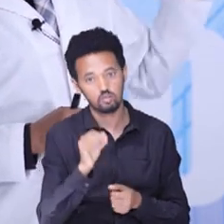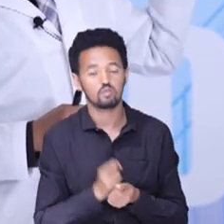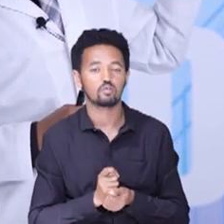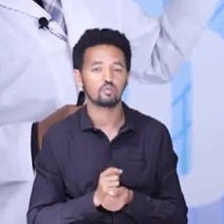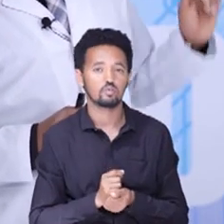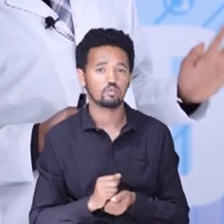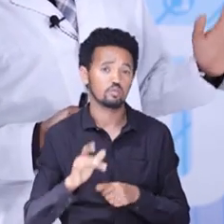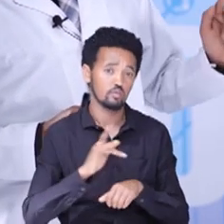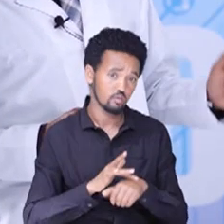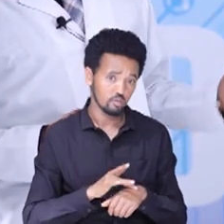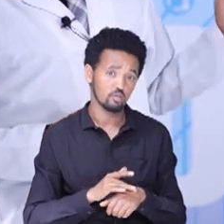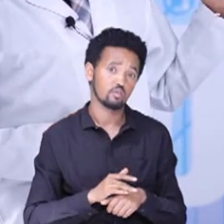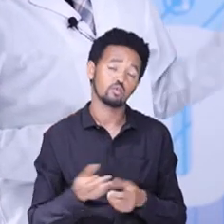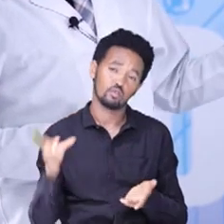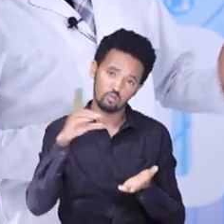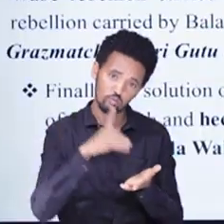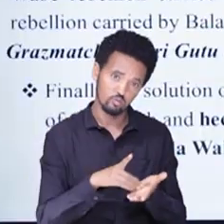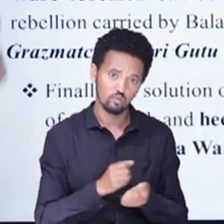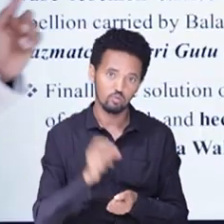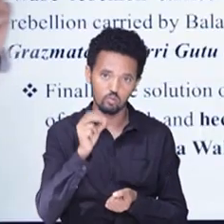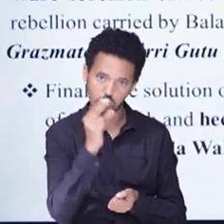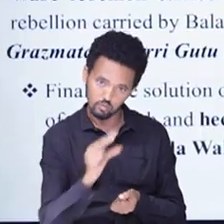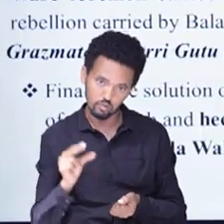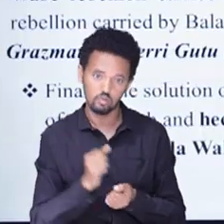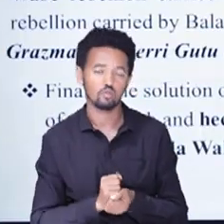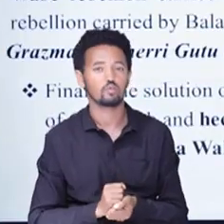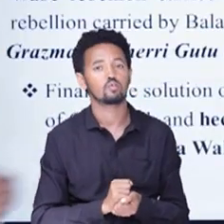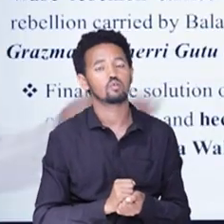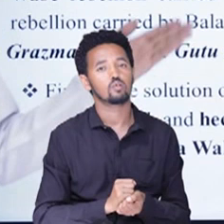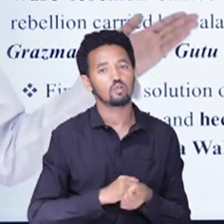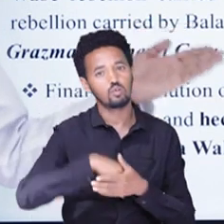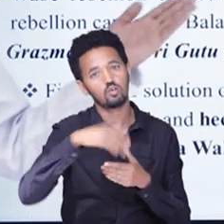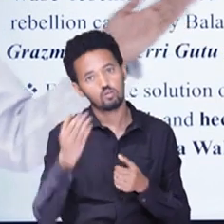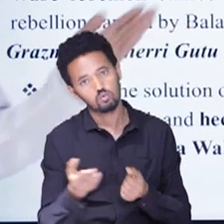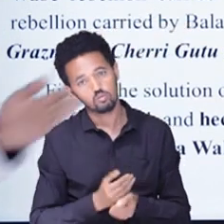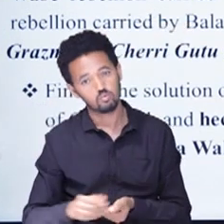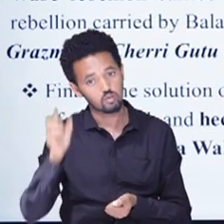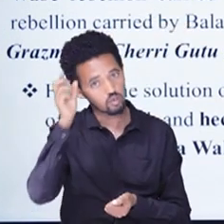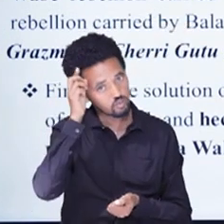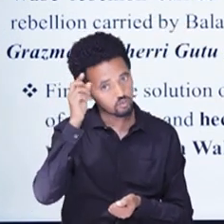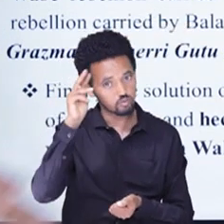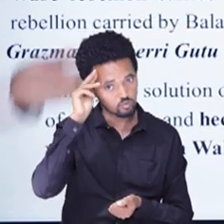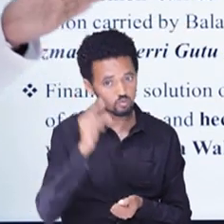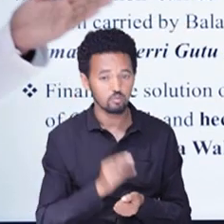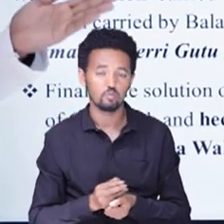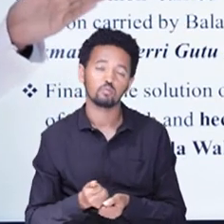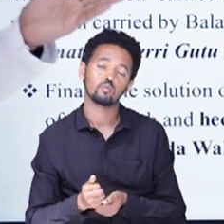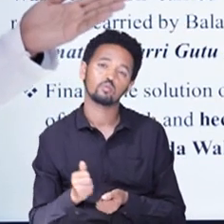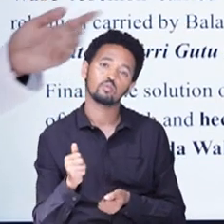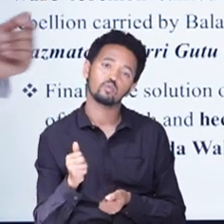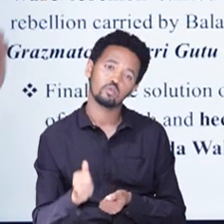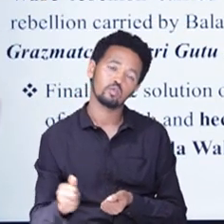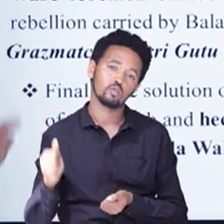rebellion. The Bale rebellion includes Wabi rebellion. It carried out by Haji Isa Muhammad Dadi,